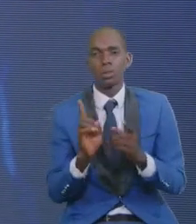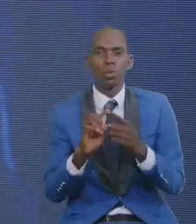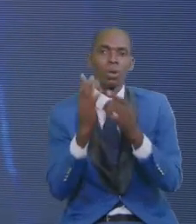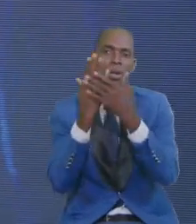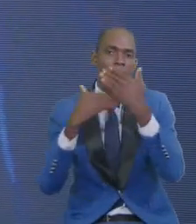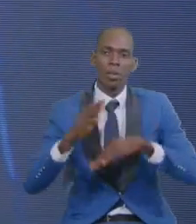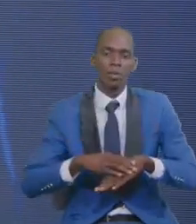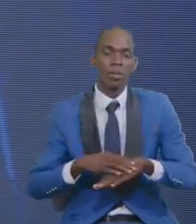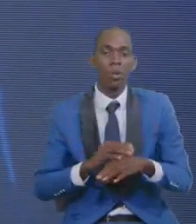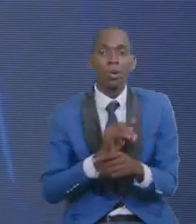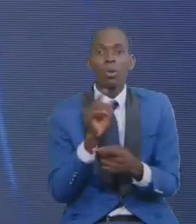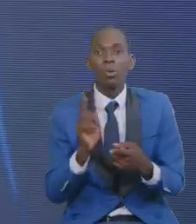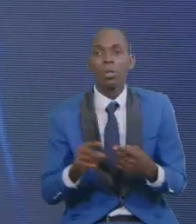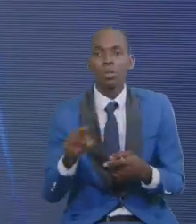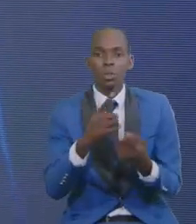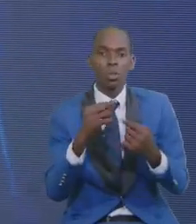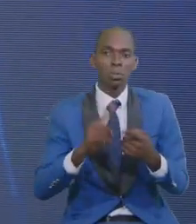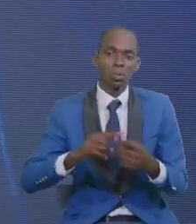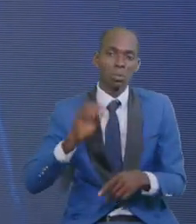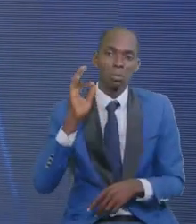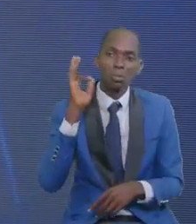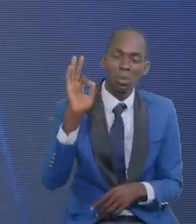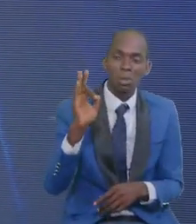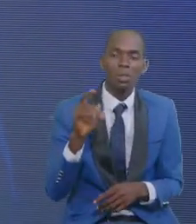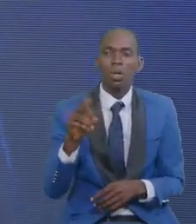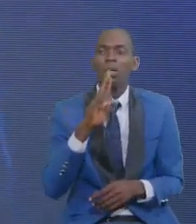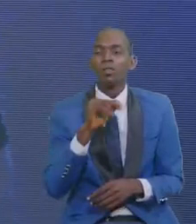When you come to minister, you are not a stranger to heaven.